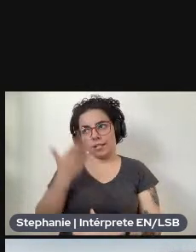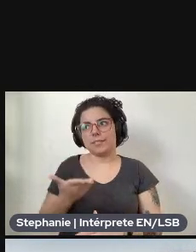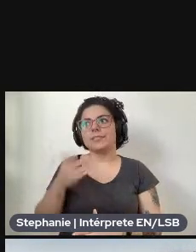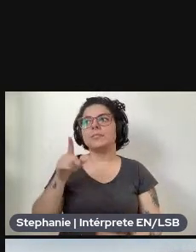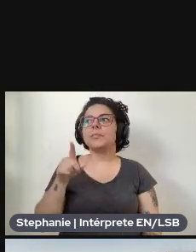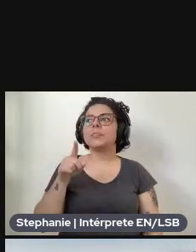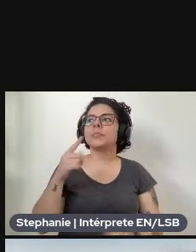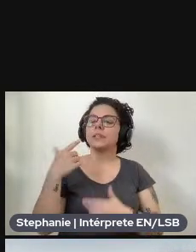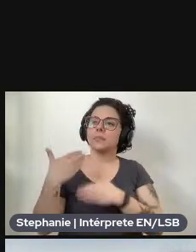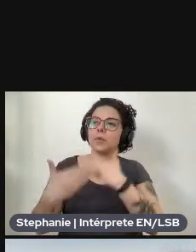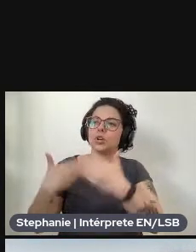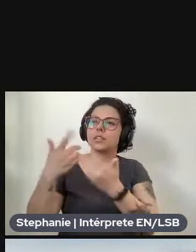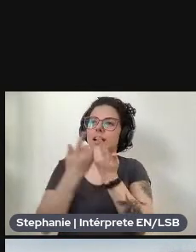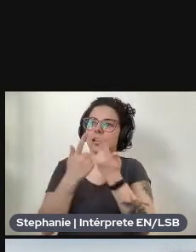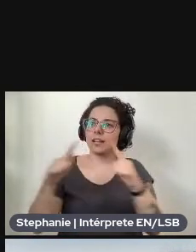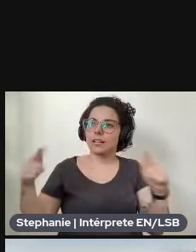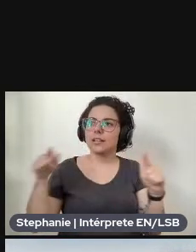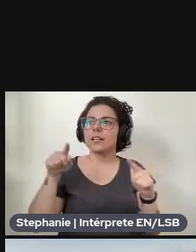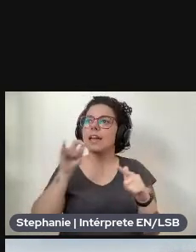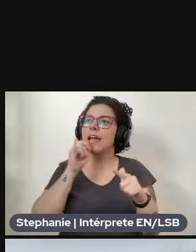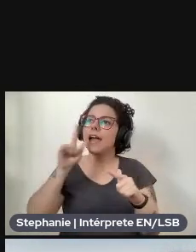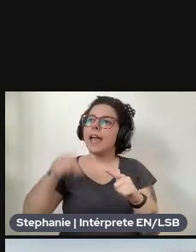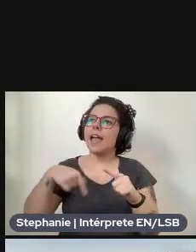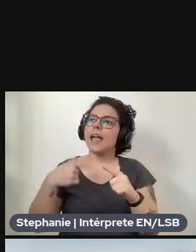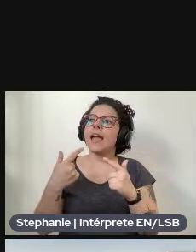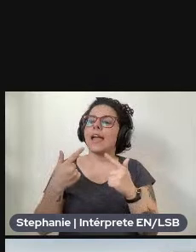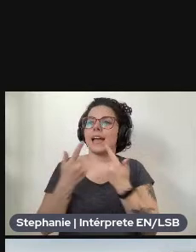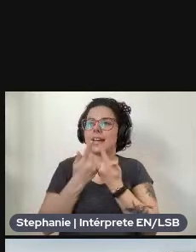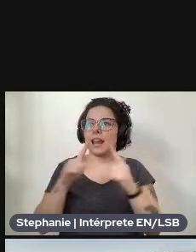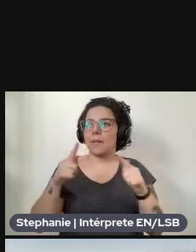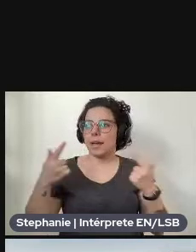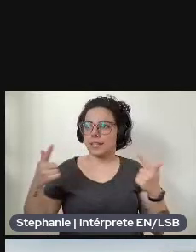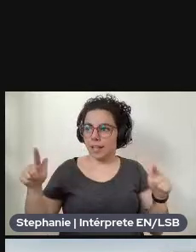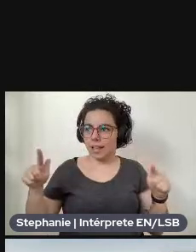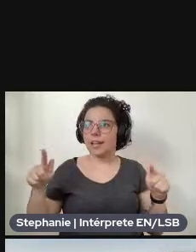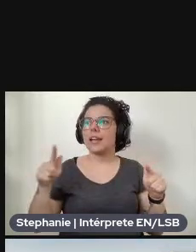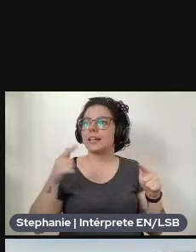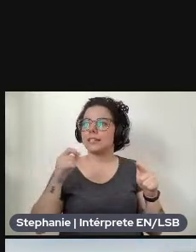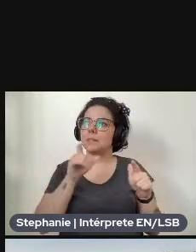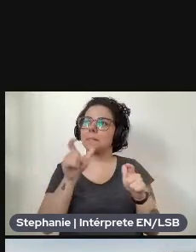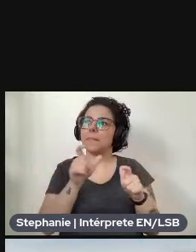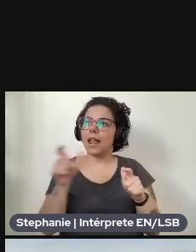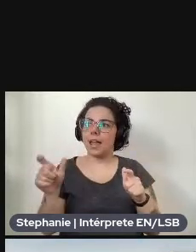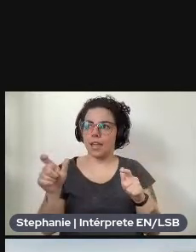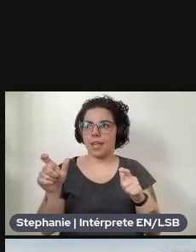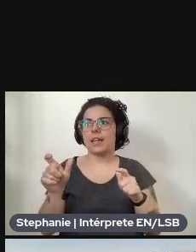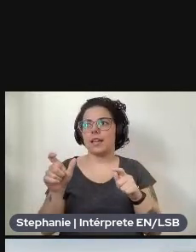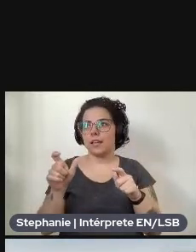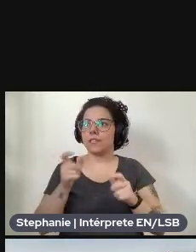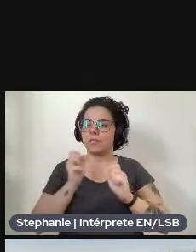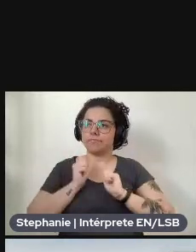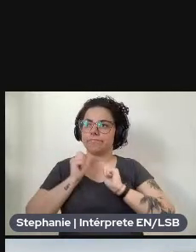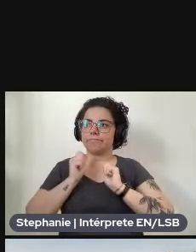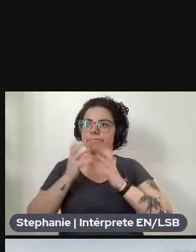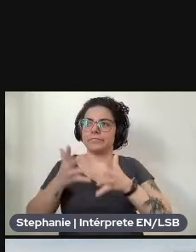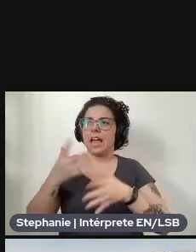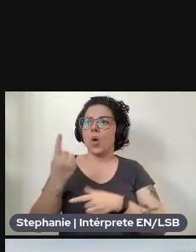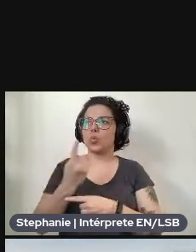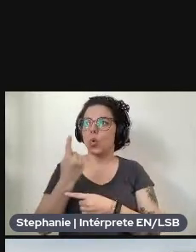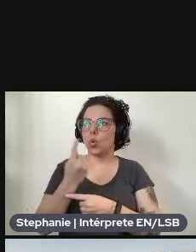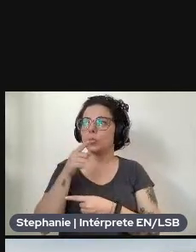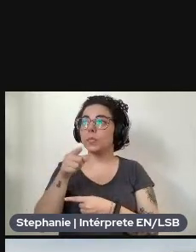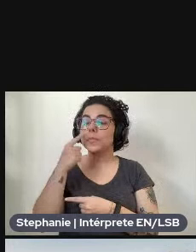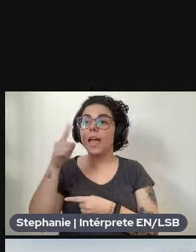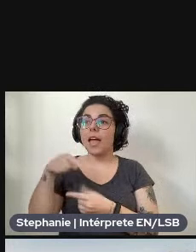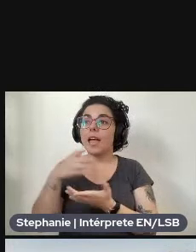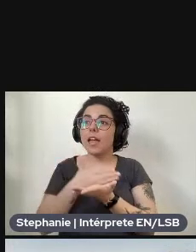grammaticalization as l'attribution du caractère grammatical à un mot jadis autonome. So as you know, it was a starting point